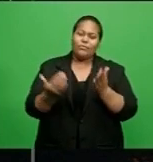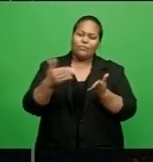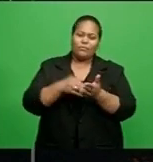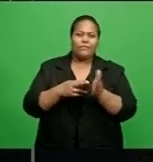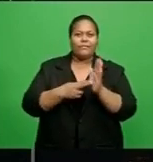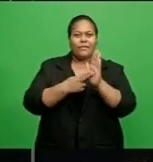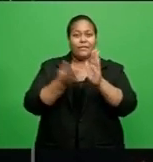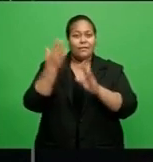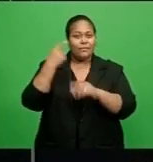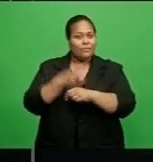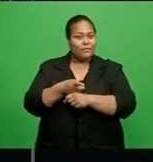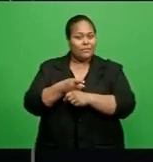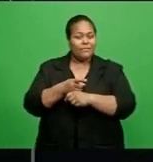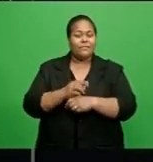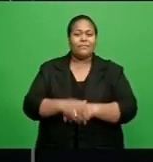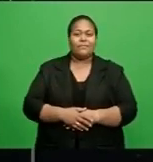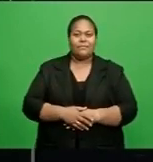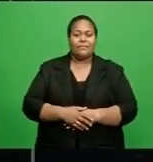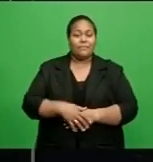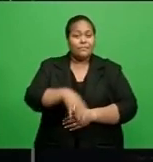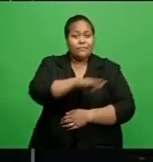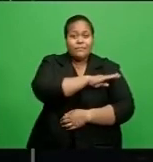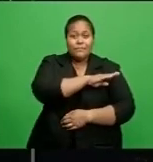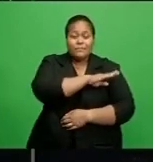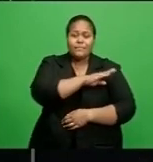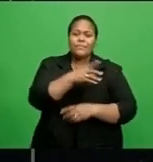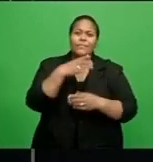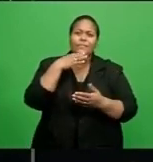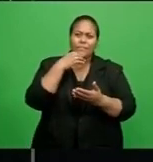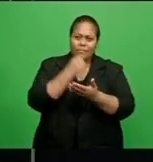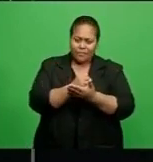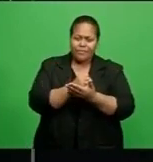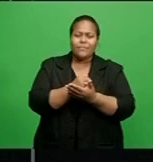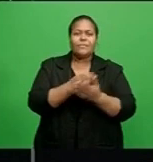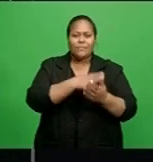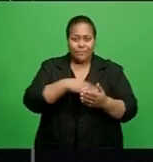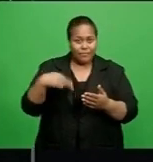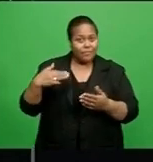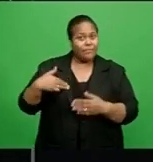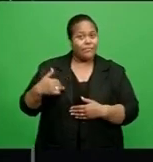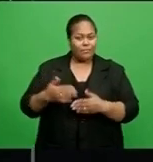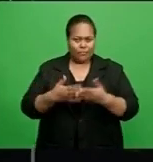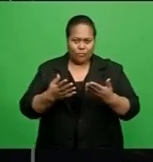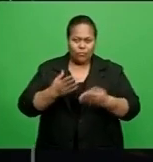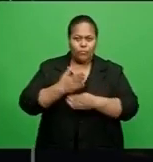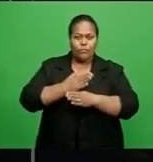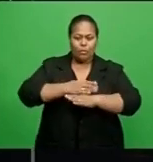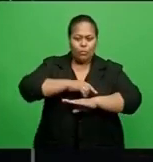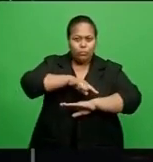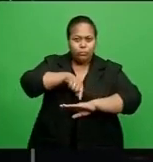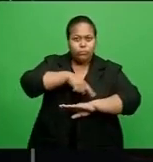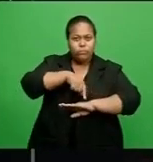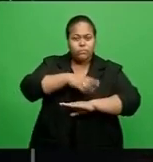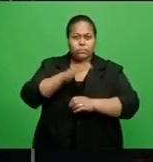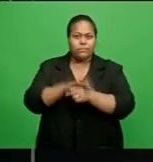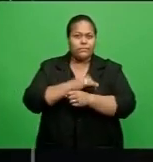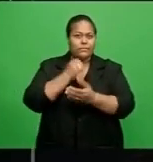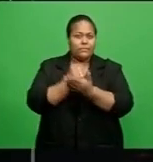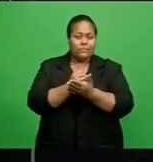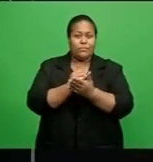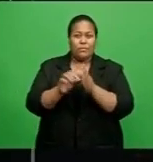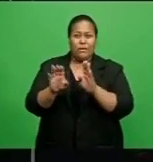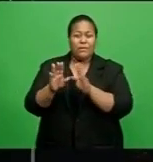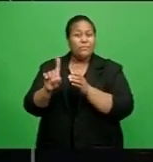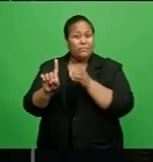week. Prime Minister Vurenge Bainimarama confirms the Health Ministry is working around the clock to ensure all border quarantine cases